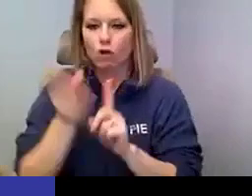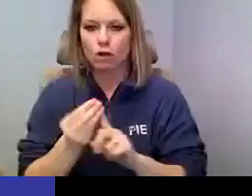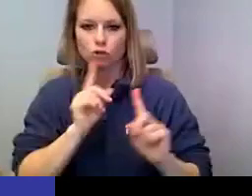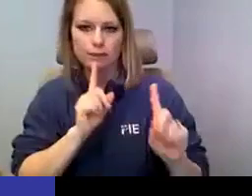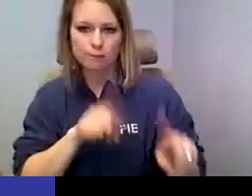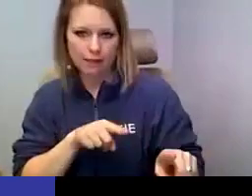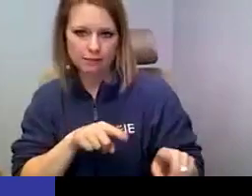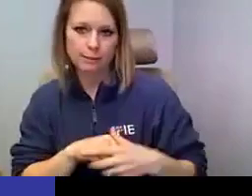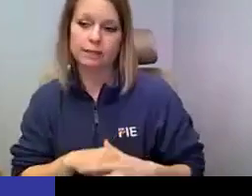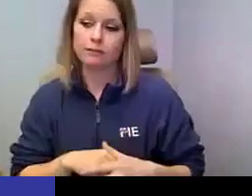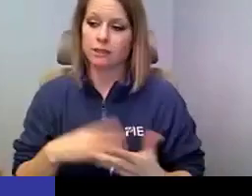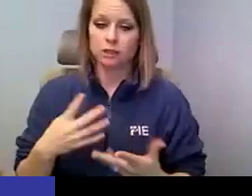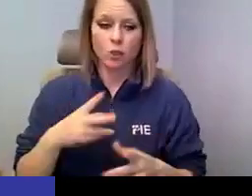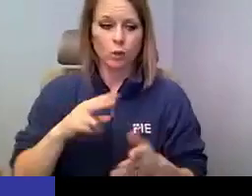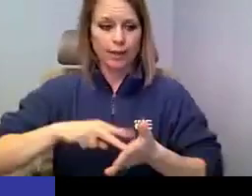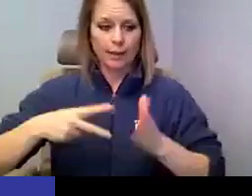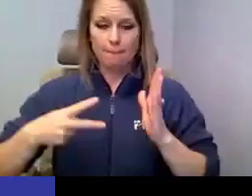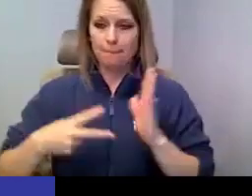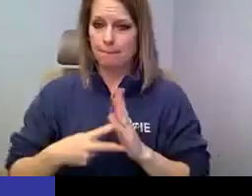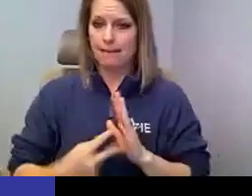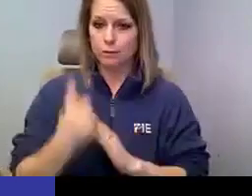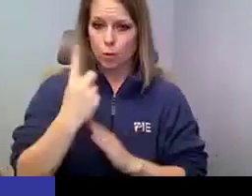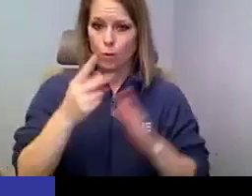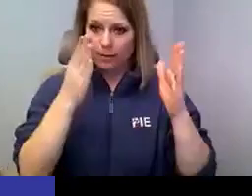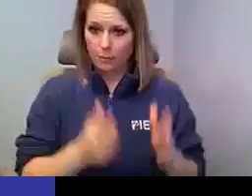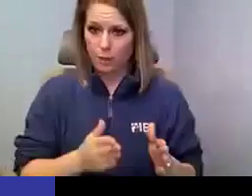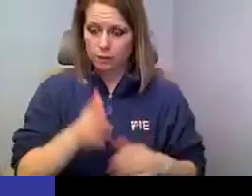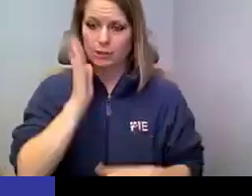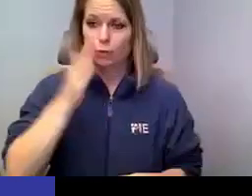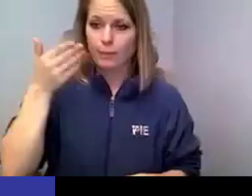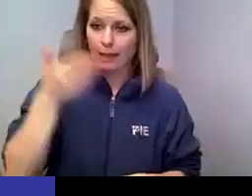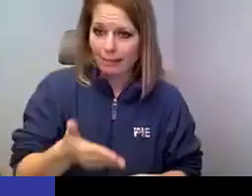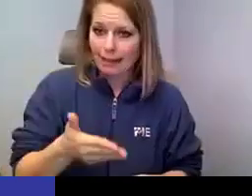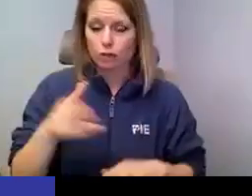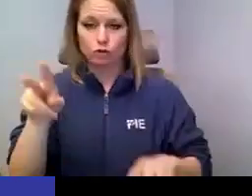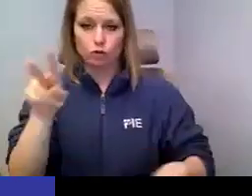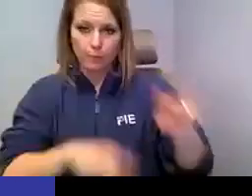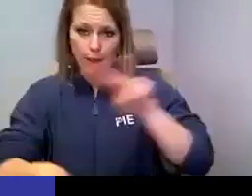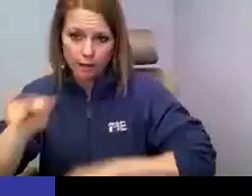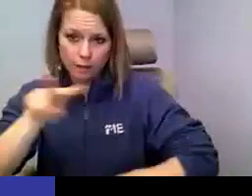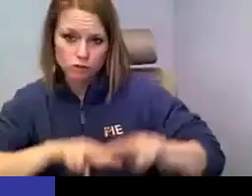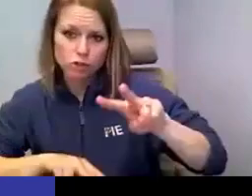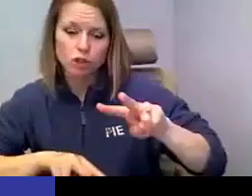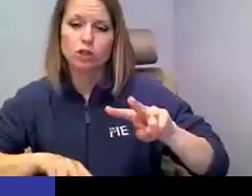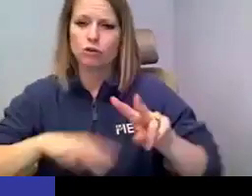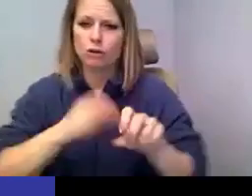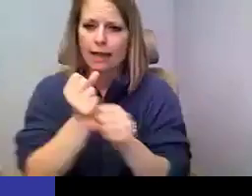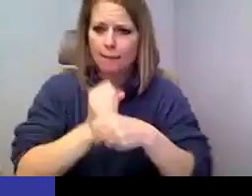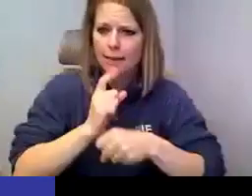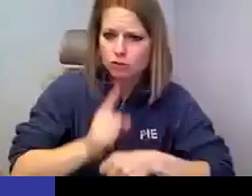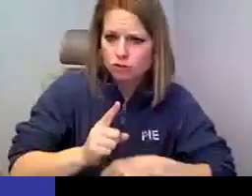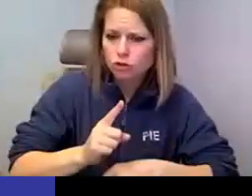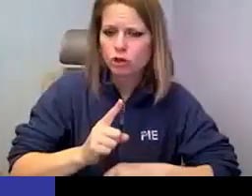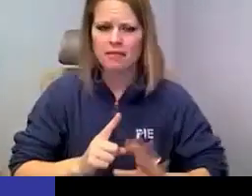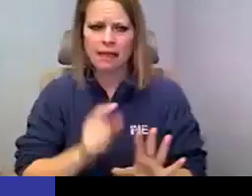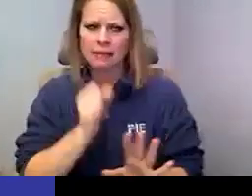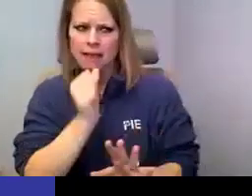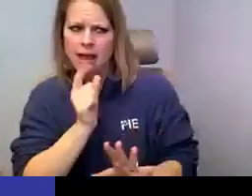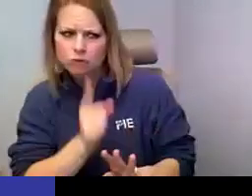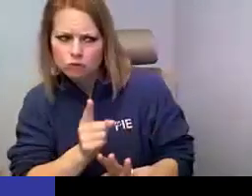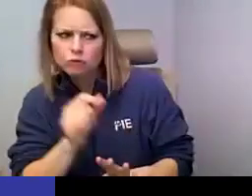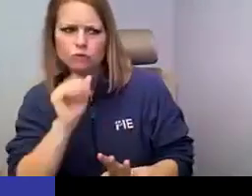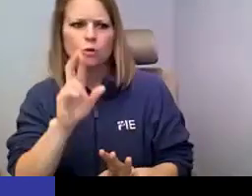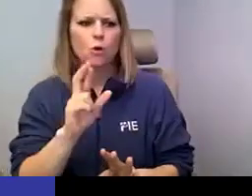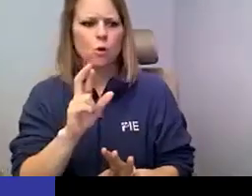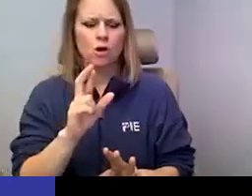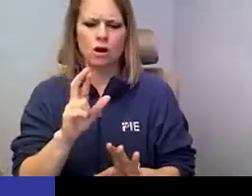least one person will be there to sort of monitor and ensure that untrue, unfounded, and